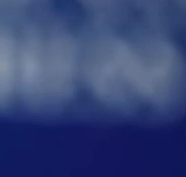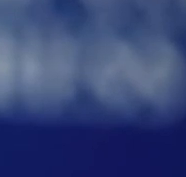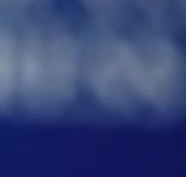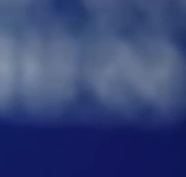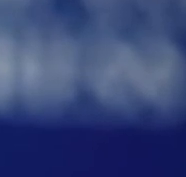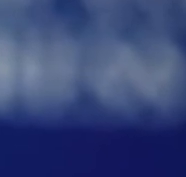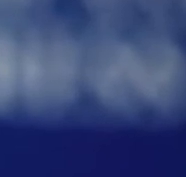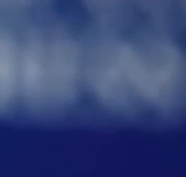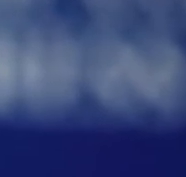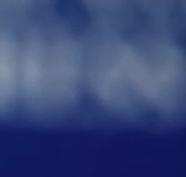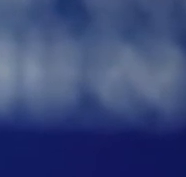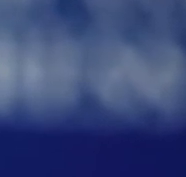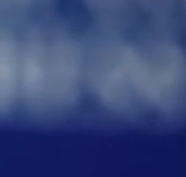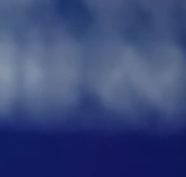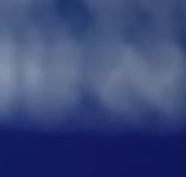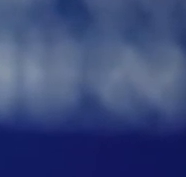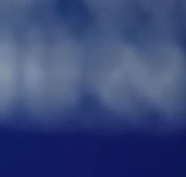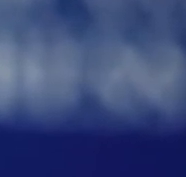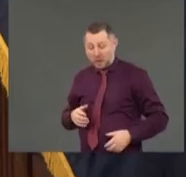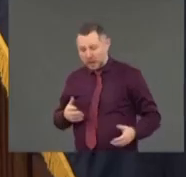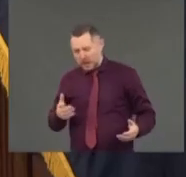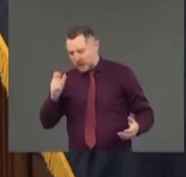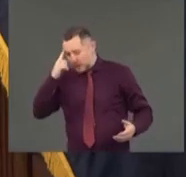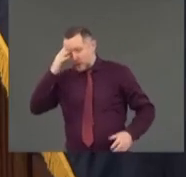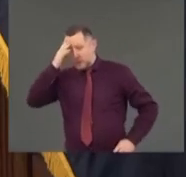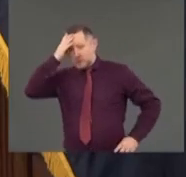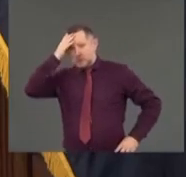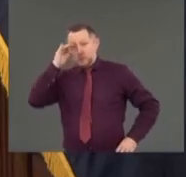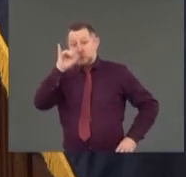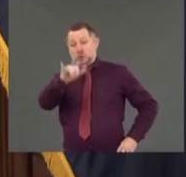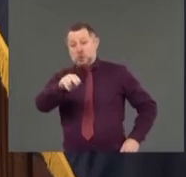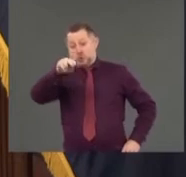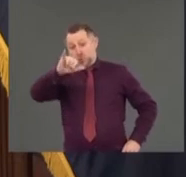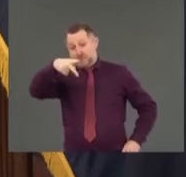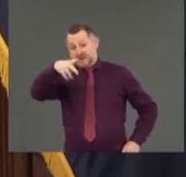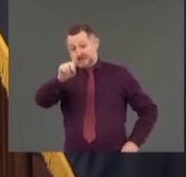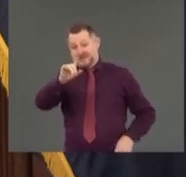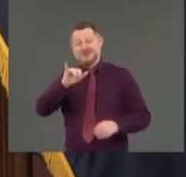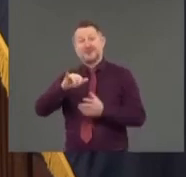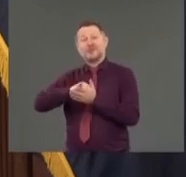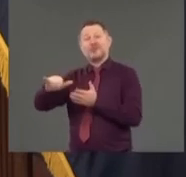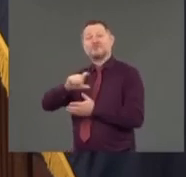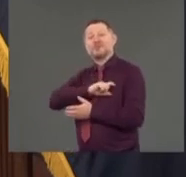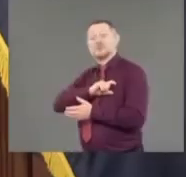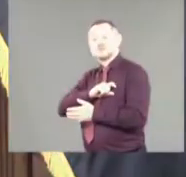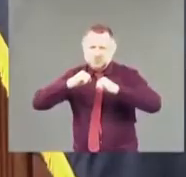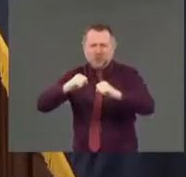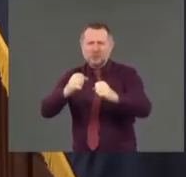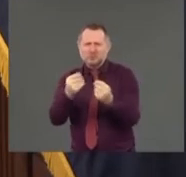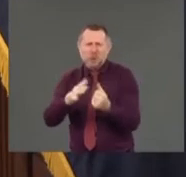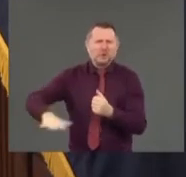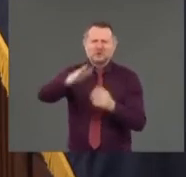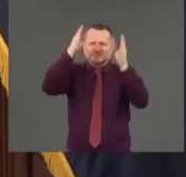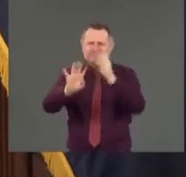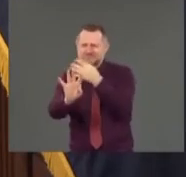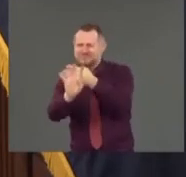and the NYPD for not doing enough. The NYPD and the mayor did not do their job last night.